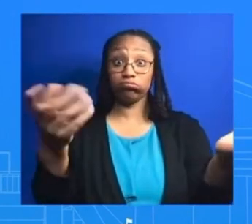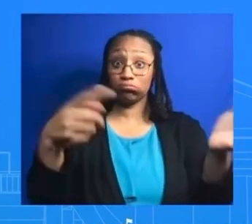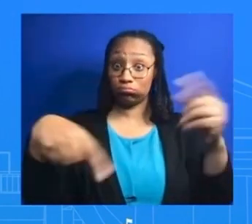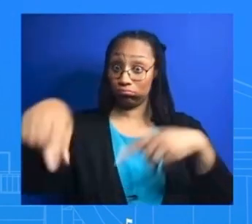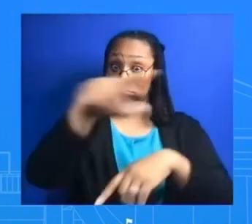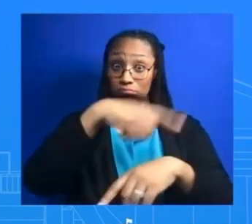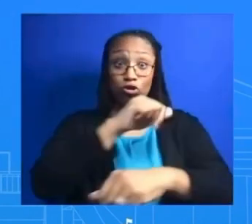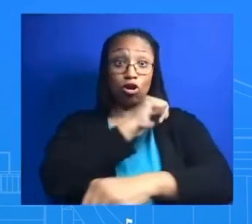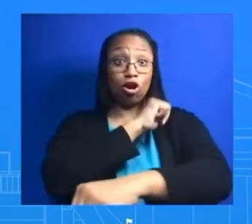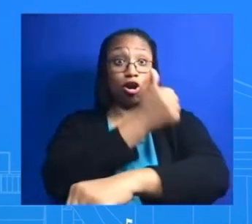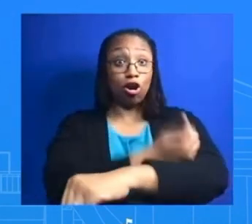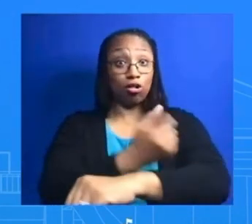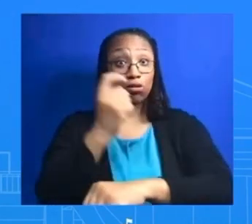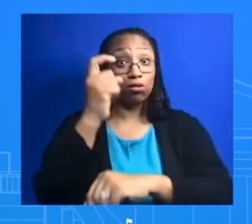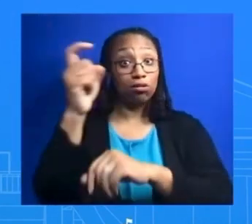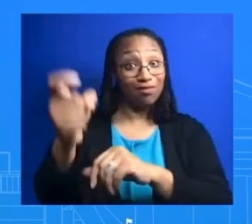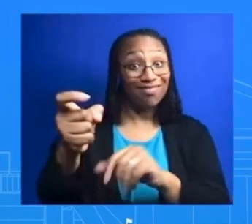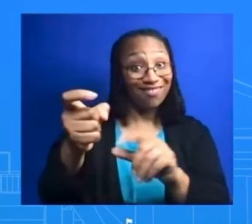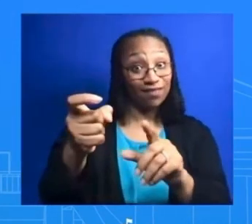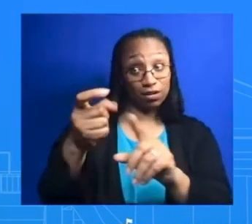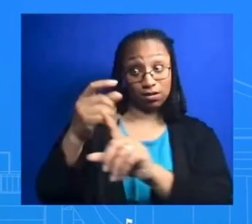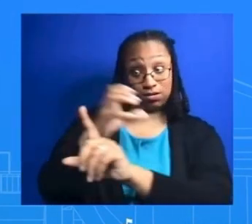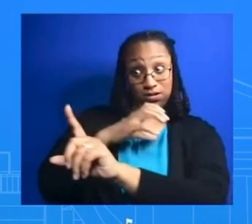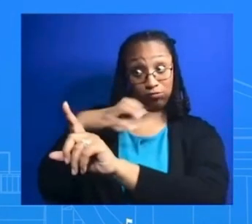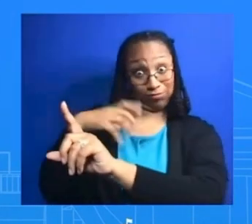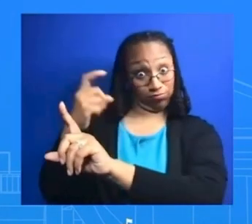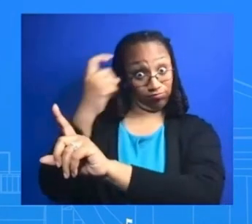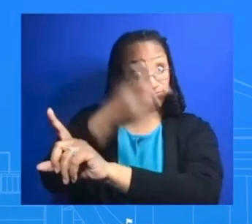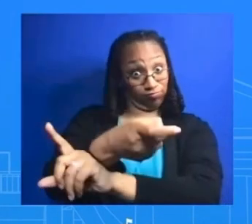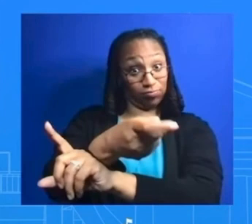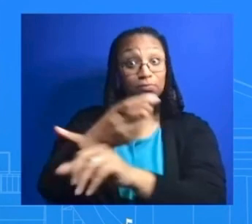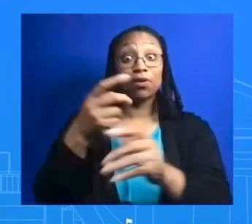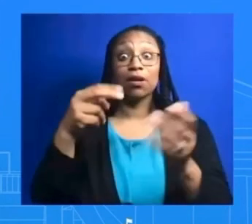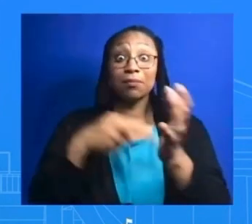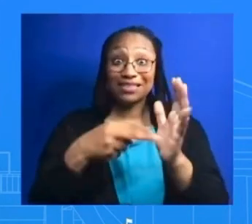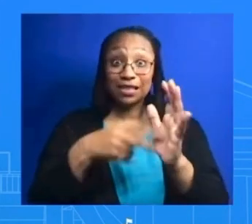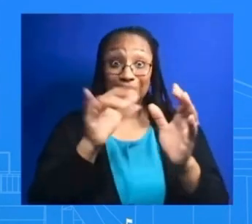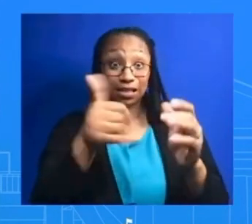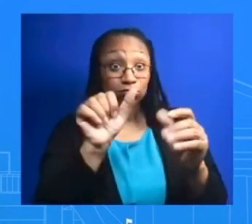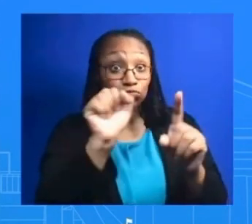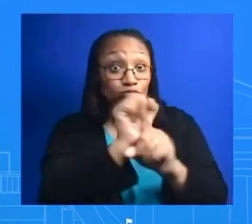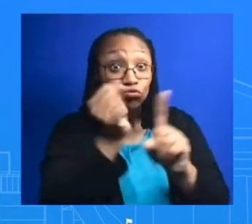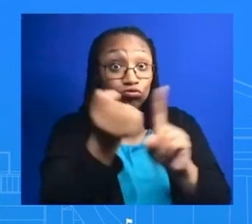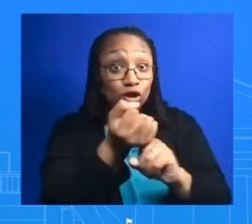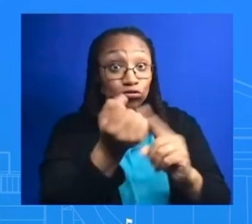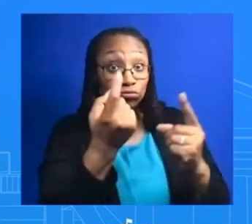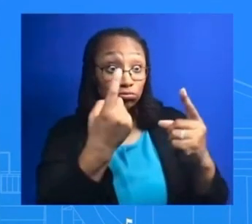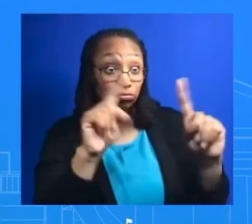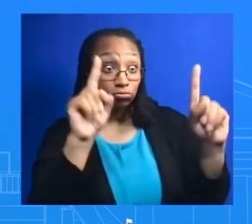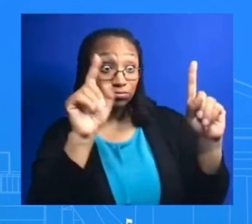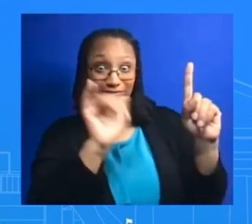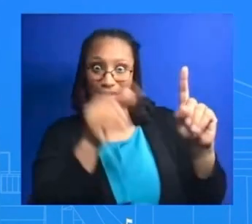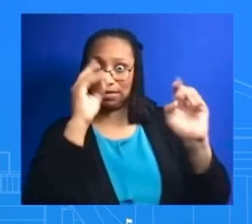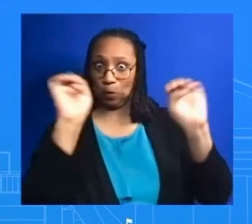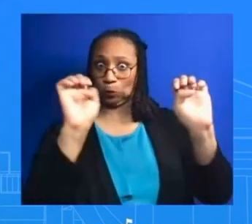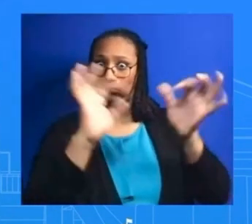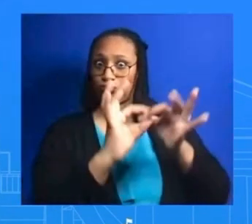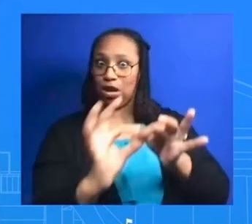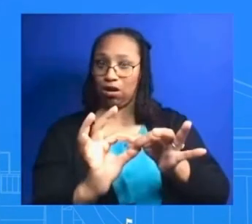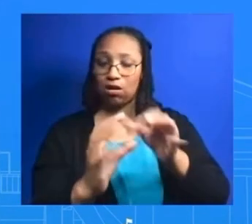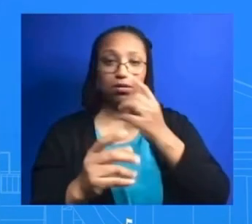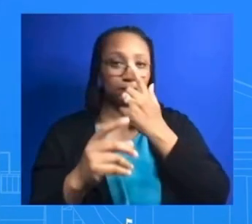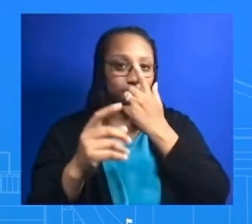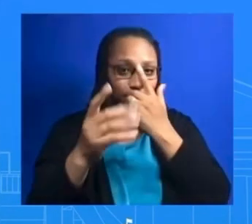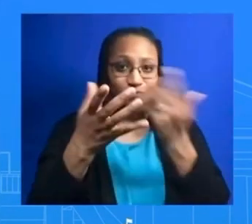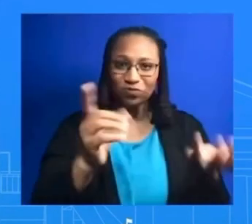emergency situation. There is also a very broad grant of authority in the Higher Education Act, which talks about the Secretary having the ability to settle or compromise